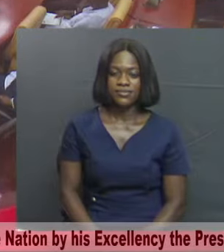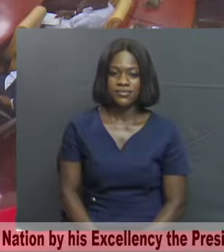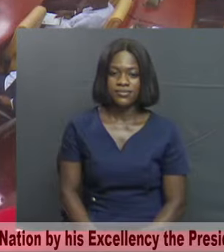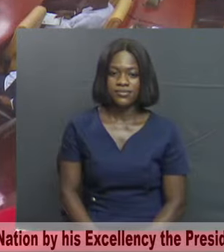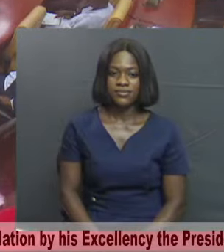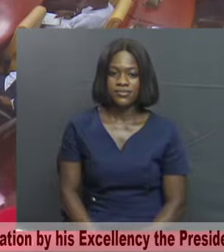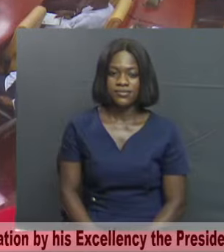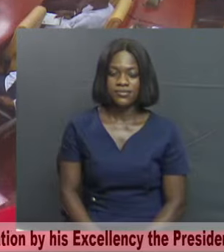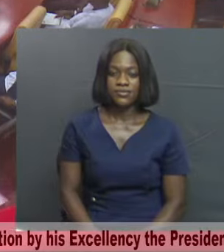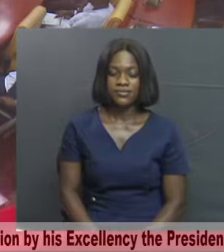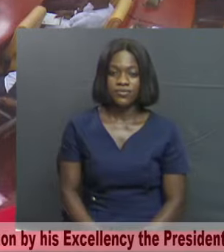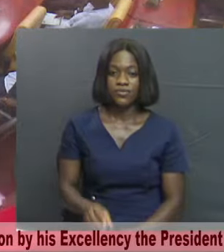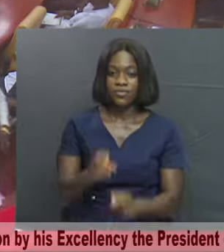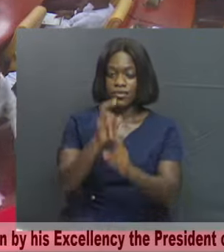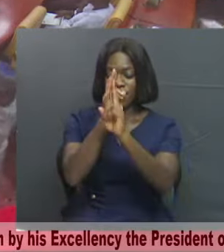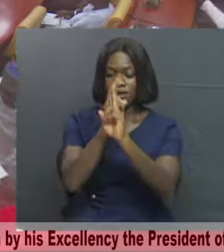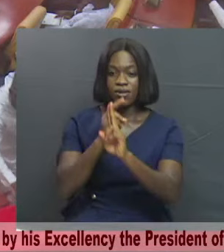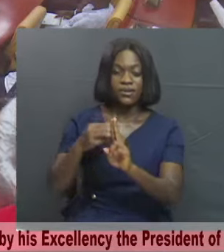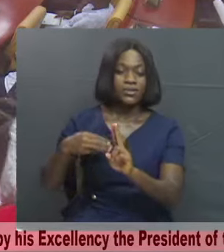honorable